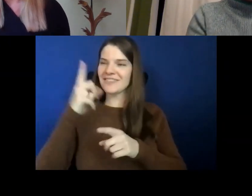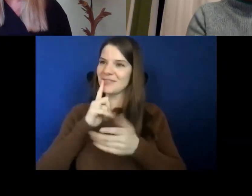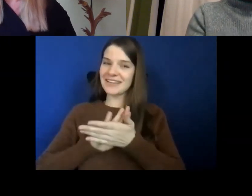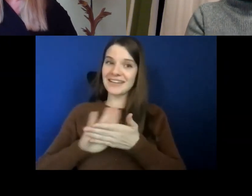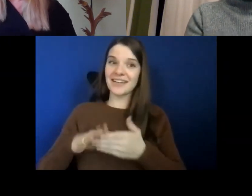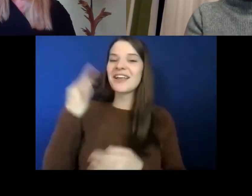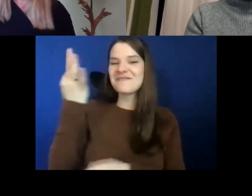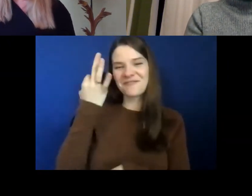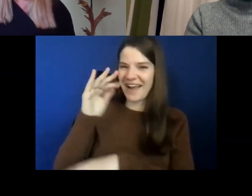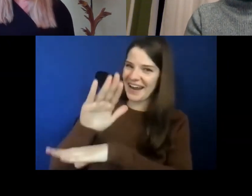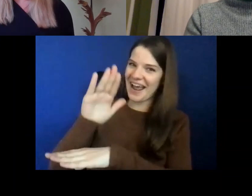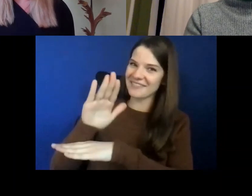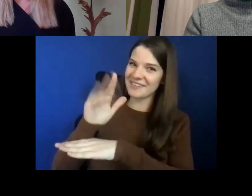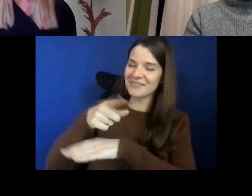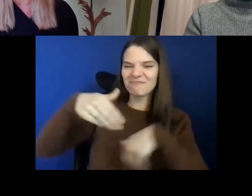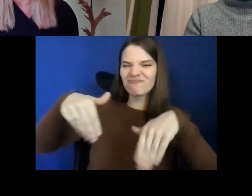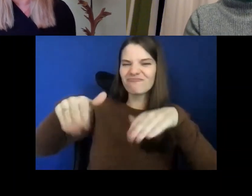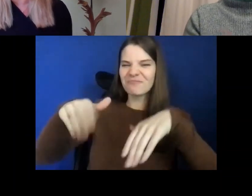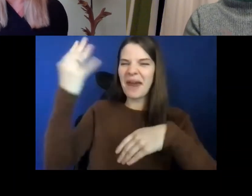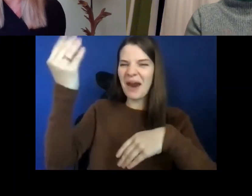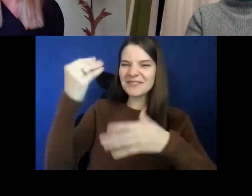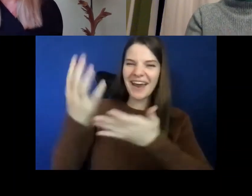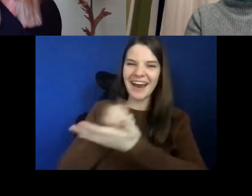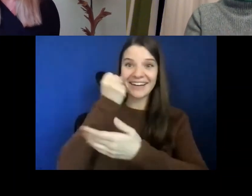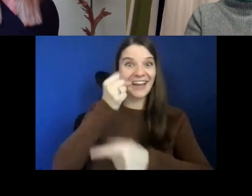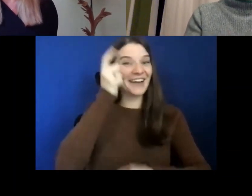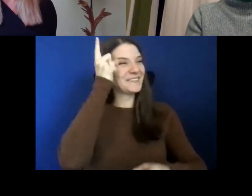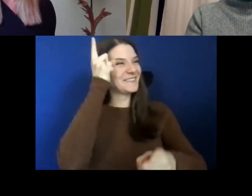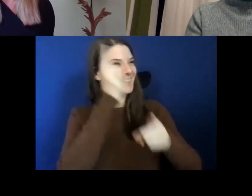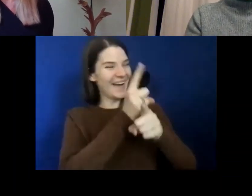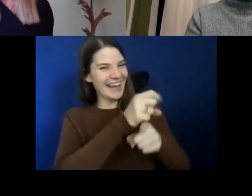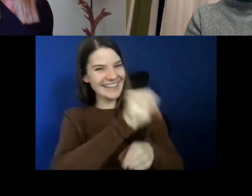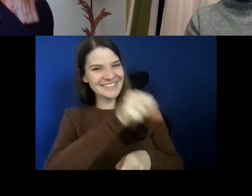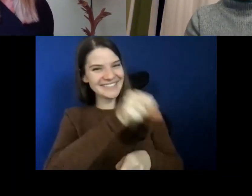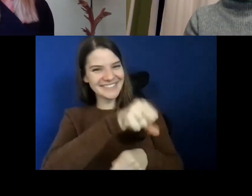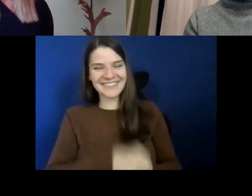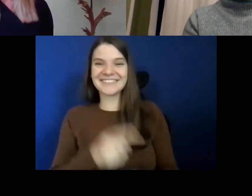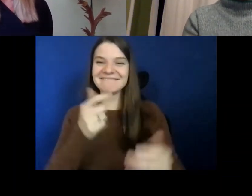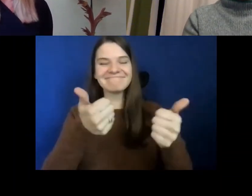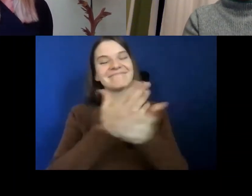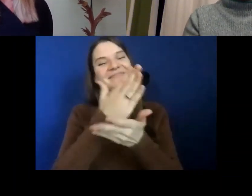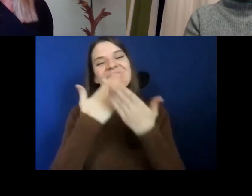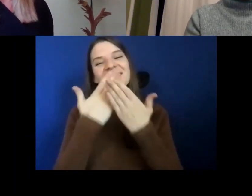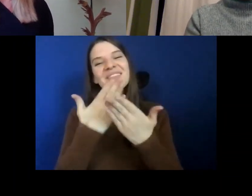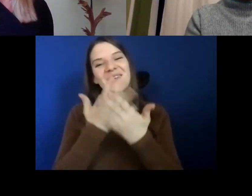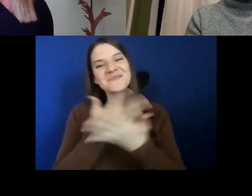it's Friday afternoon. Everyone should go outside. Exactly.